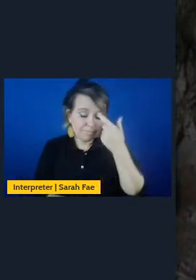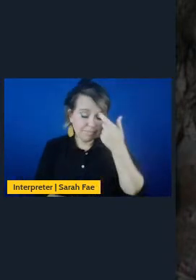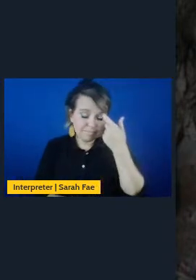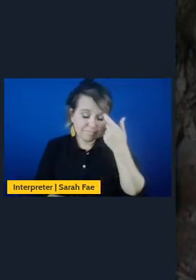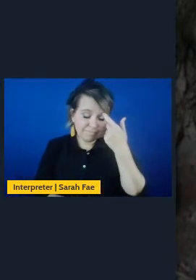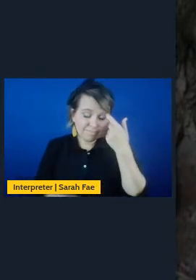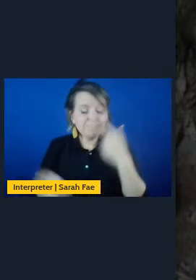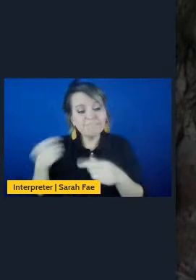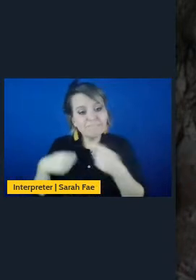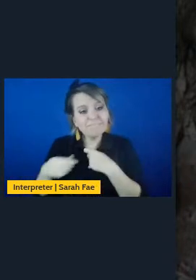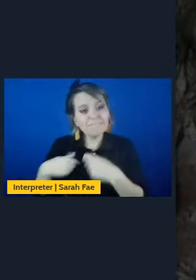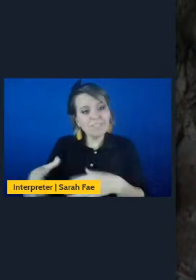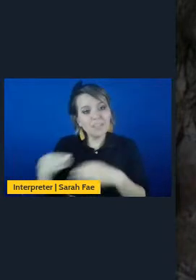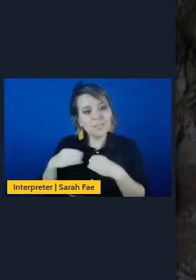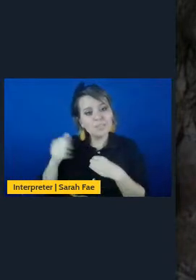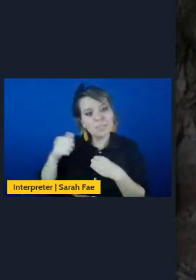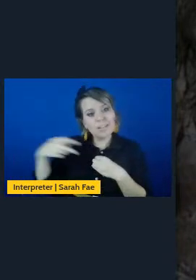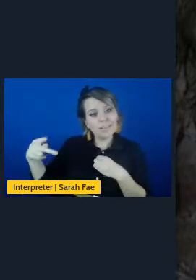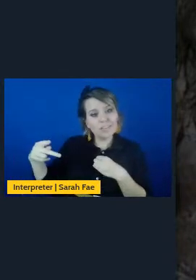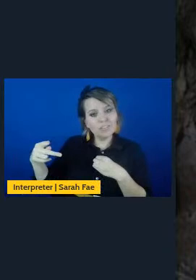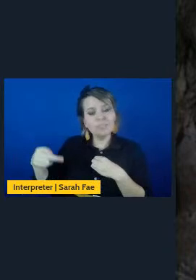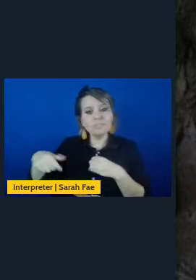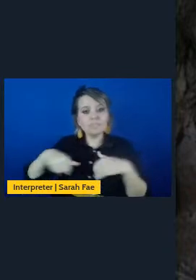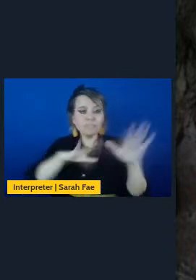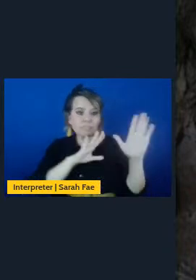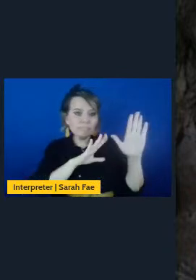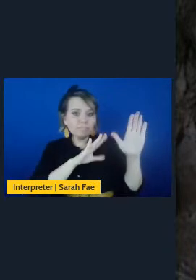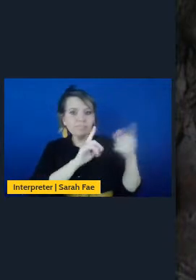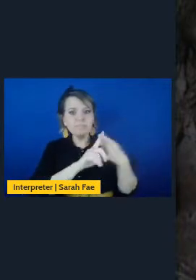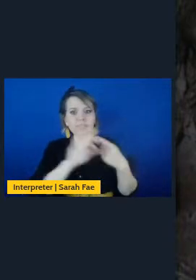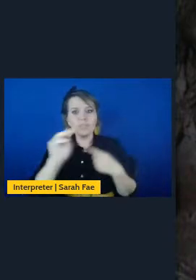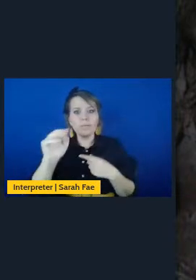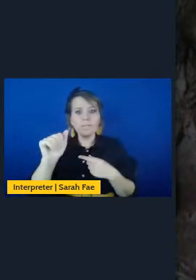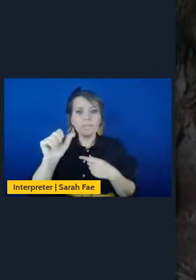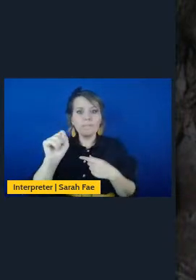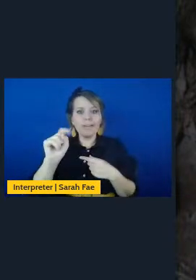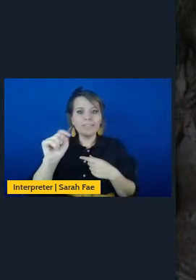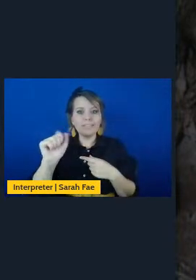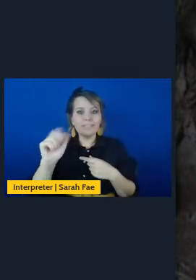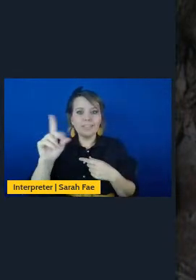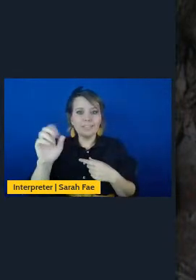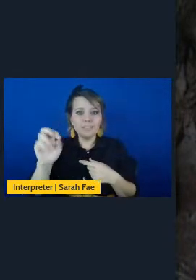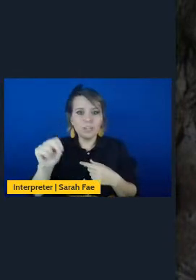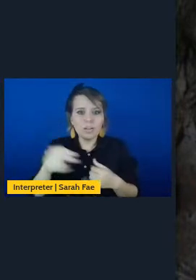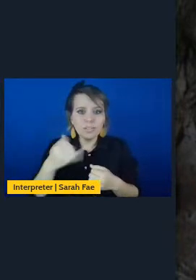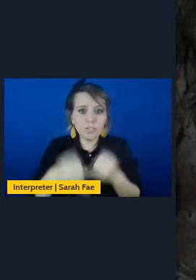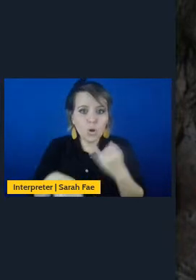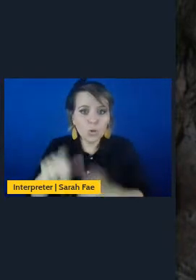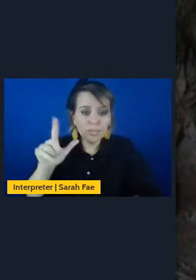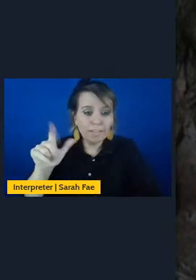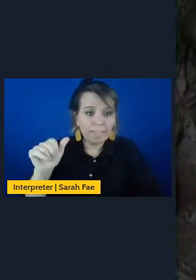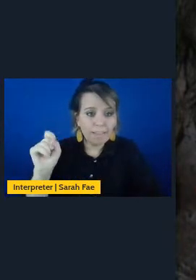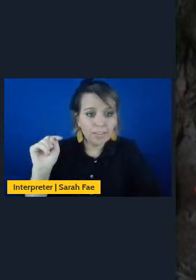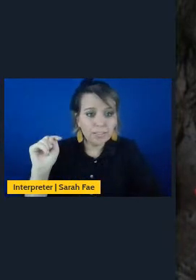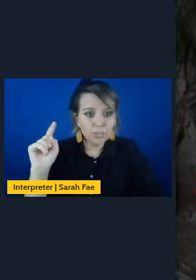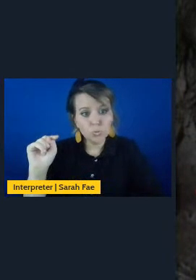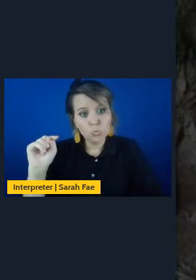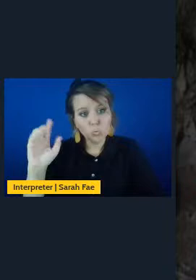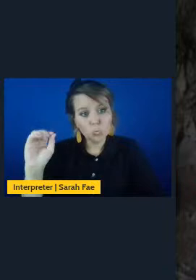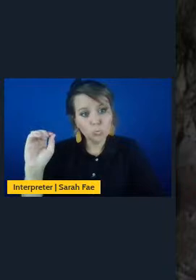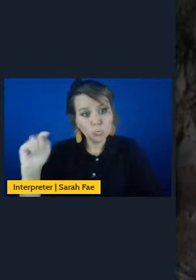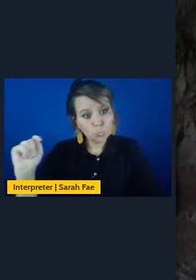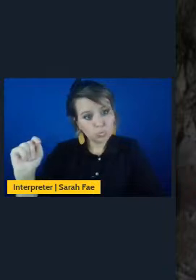took the application and ported it over to Mastodon, called Last Toot in AWS. So It works. You can